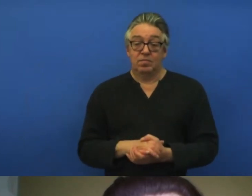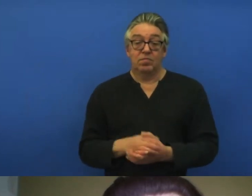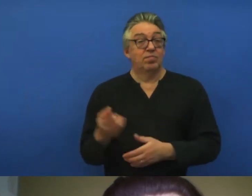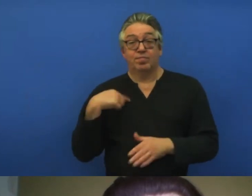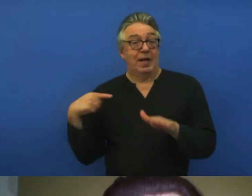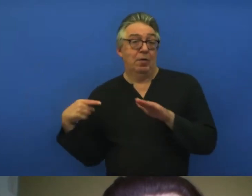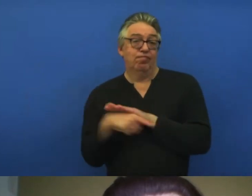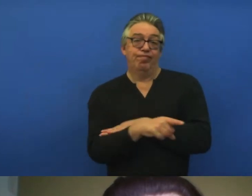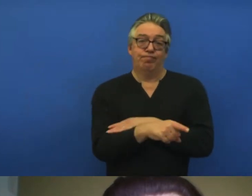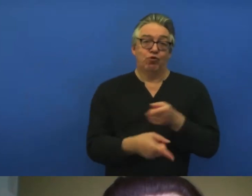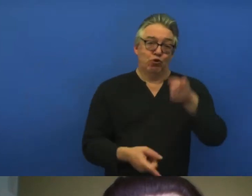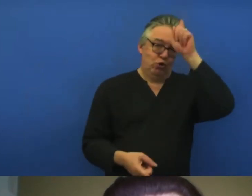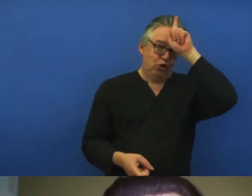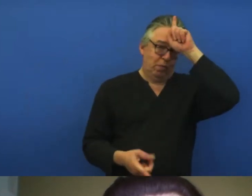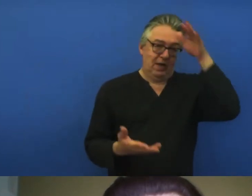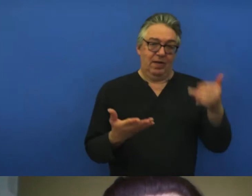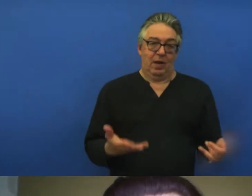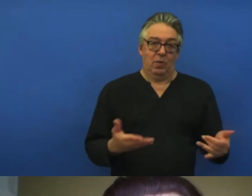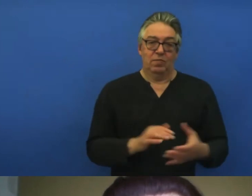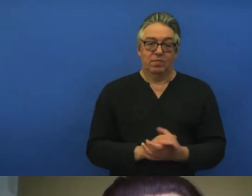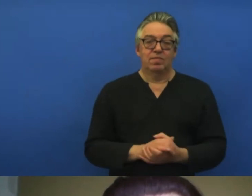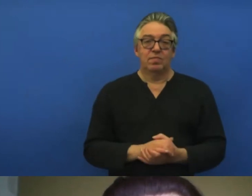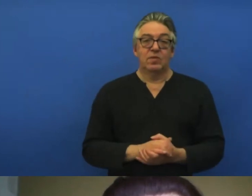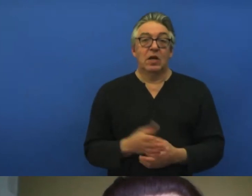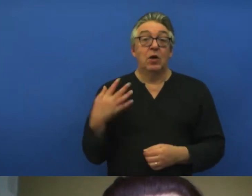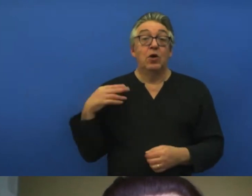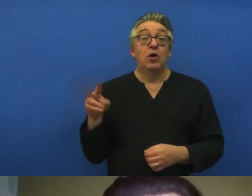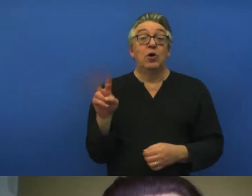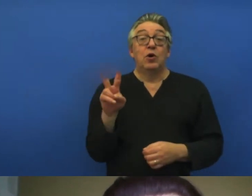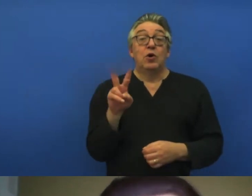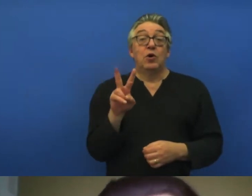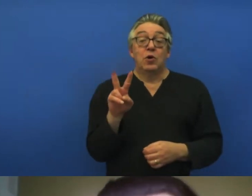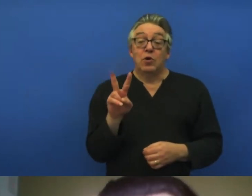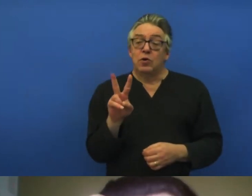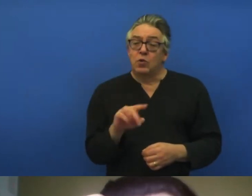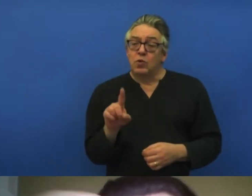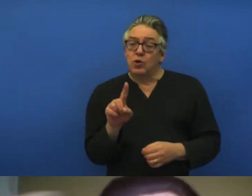I started suffering from a disability in 2009 in Syria.